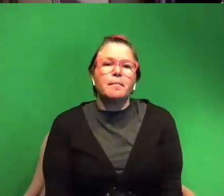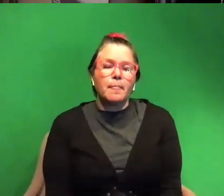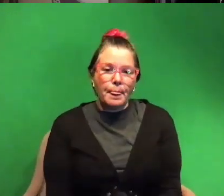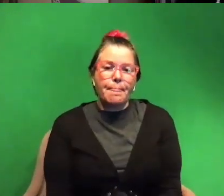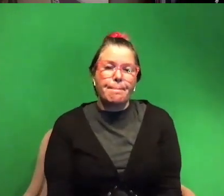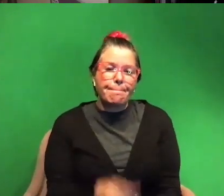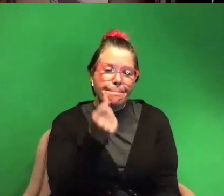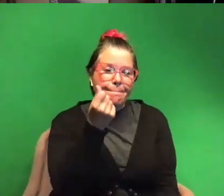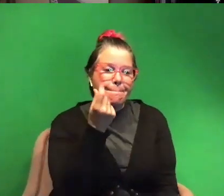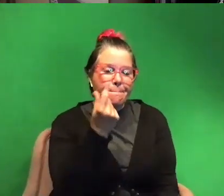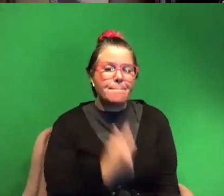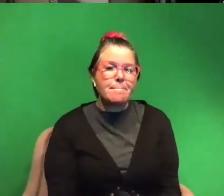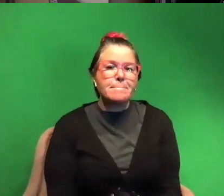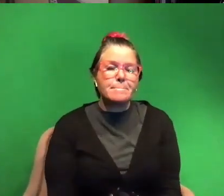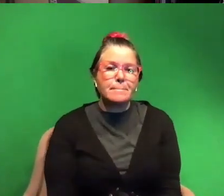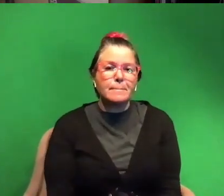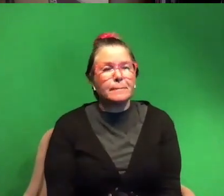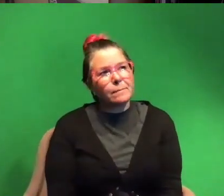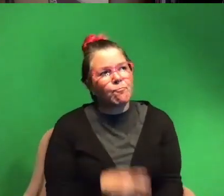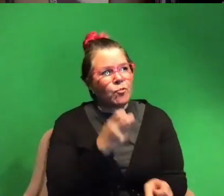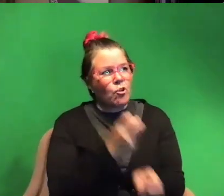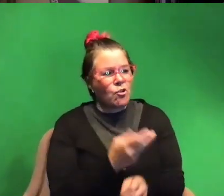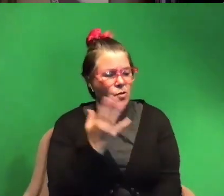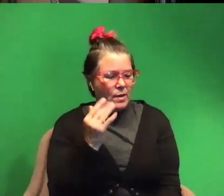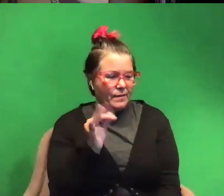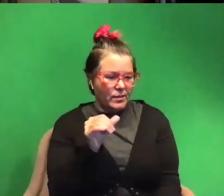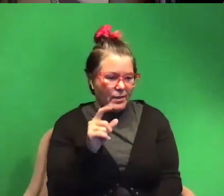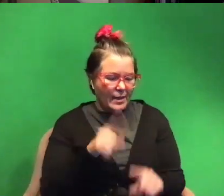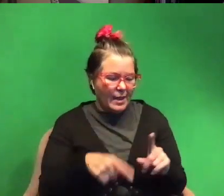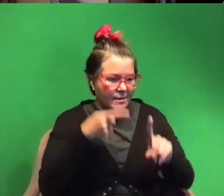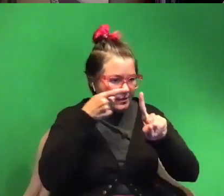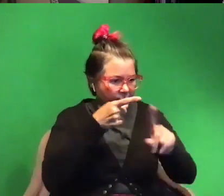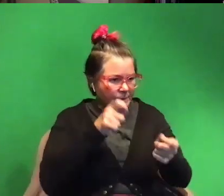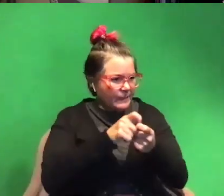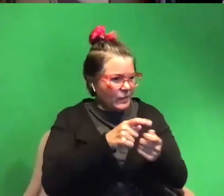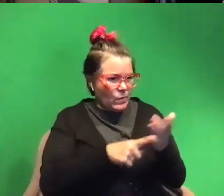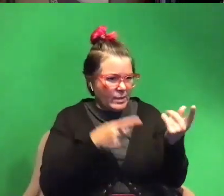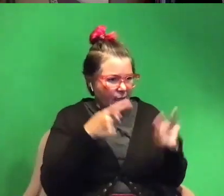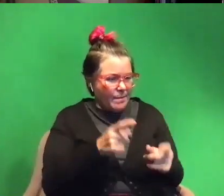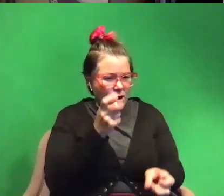Gotcha. Yeah, that's hard, because if you can't pinpoint exactly what's happening, it's hard to know what solution to